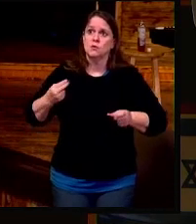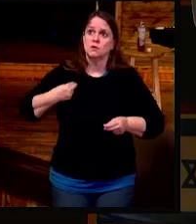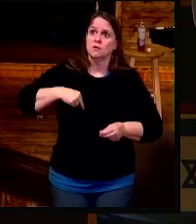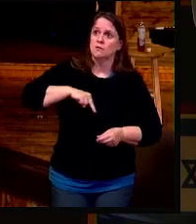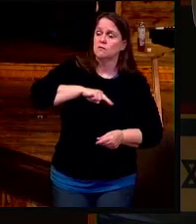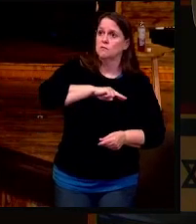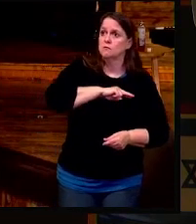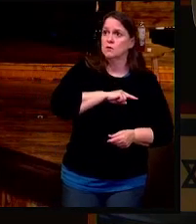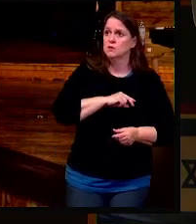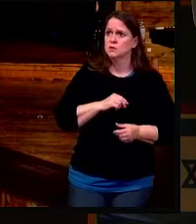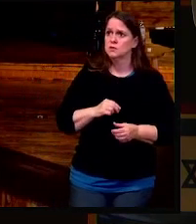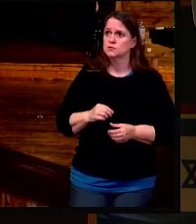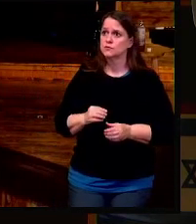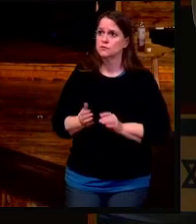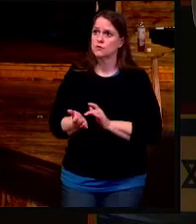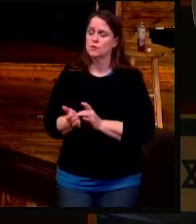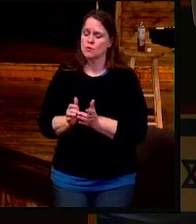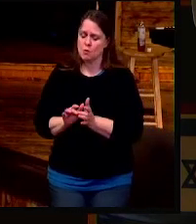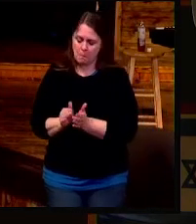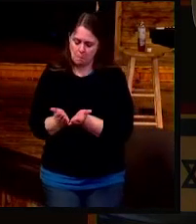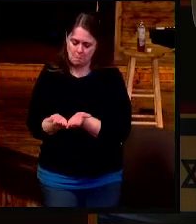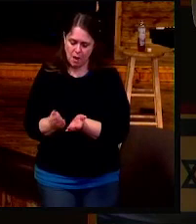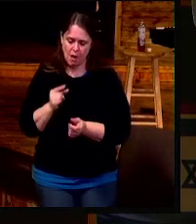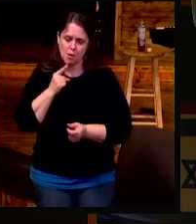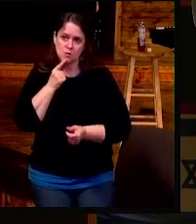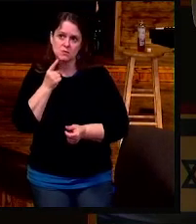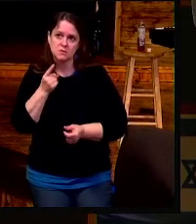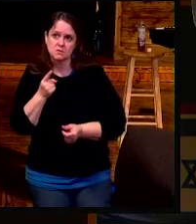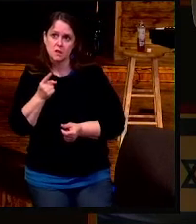Lord, the scripture says that may we all not become teachers